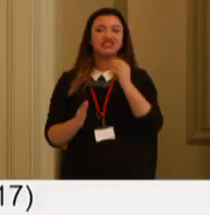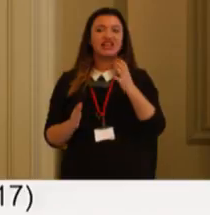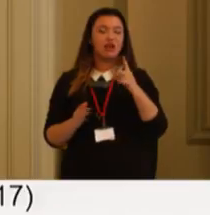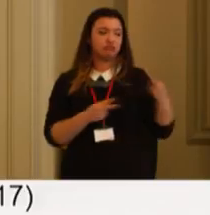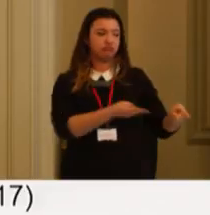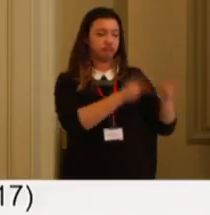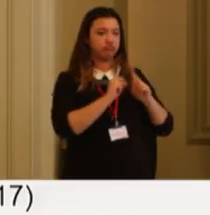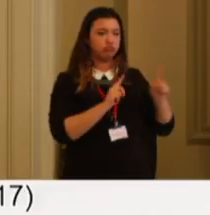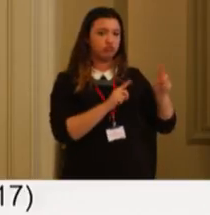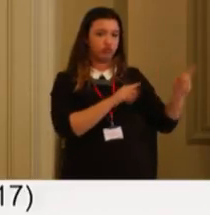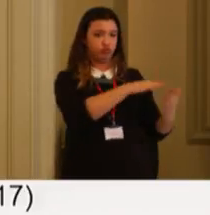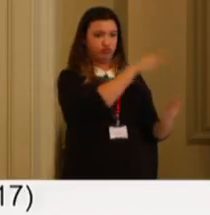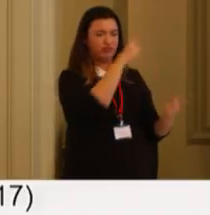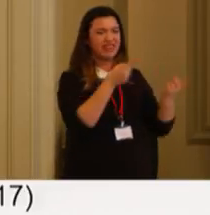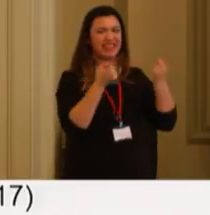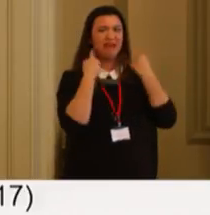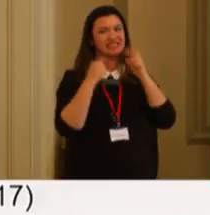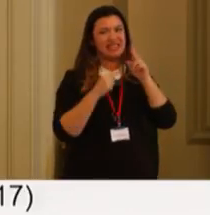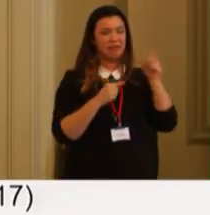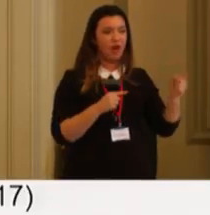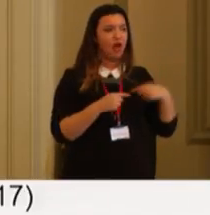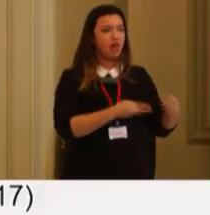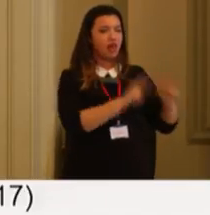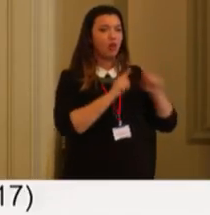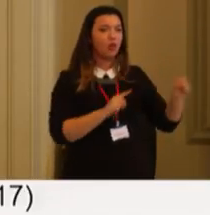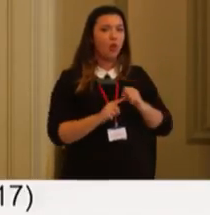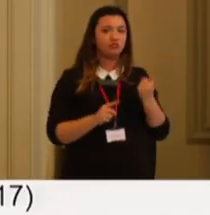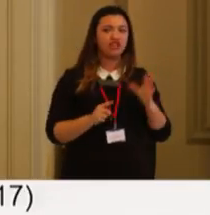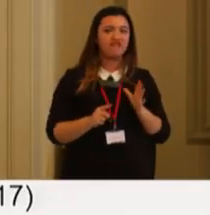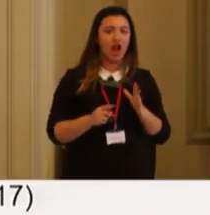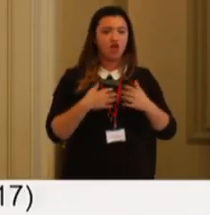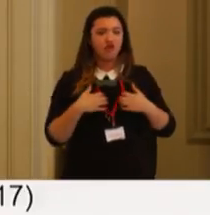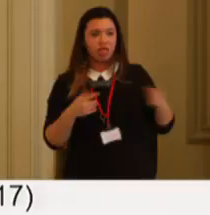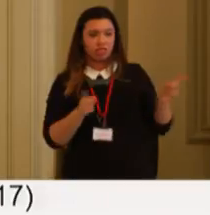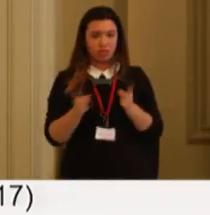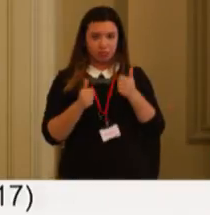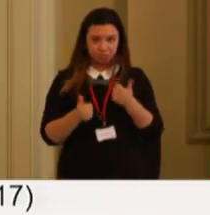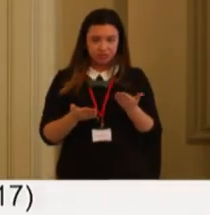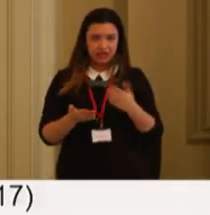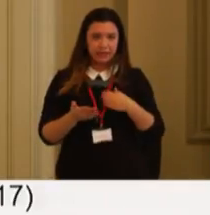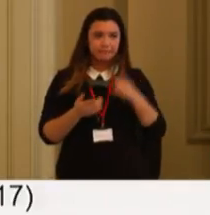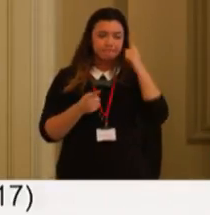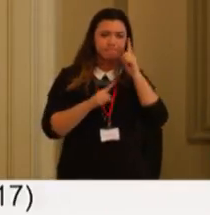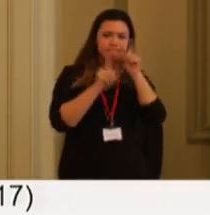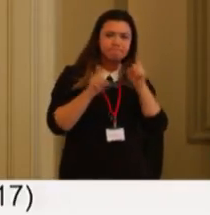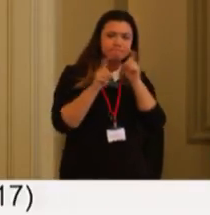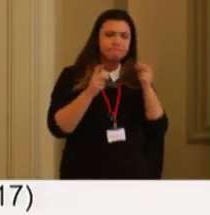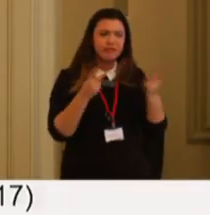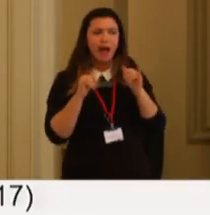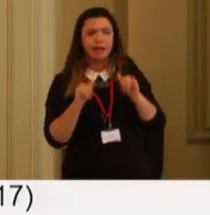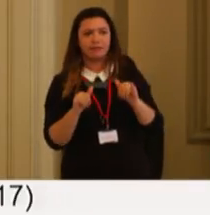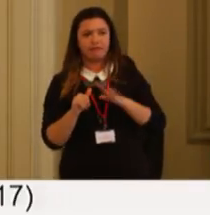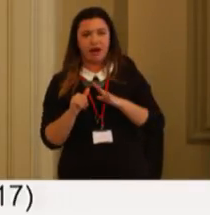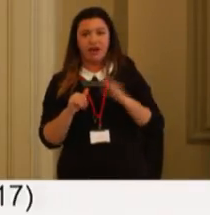authority likewise have sort of aspirations, dreams and concerns, vice versa. So it may be conflicting from time to